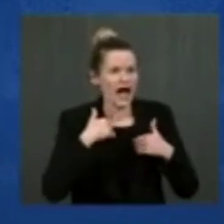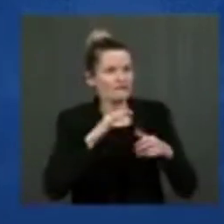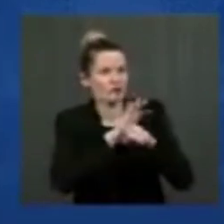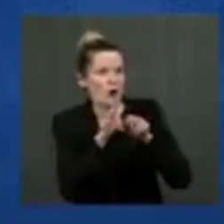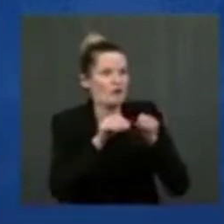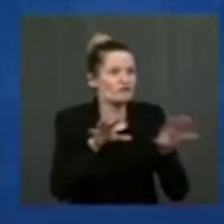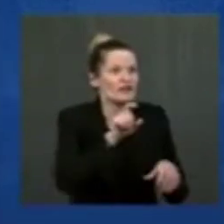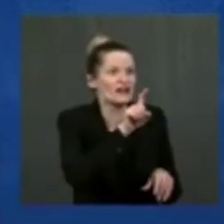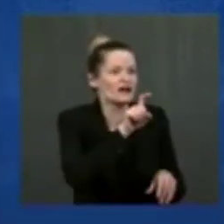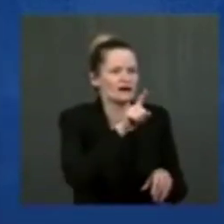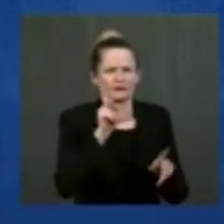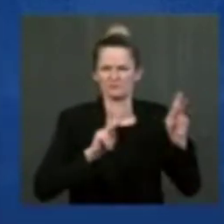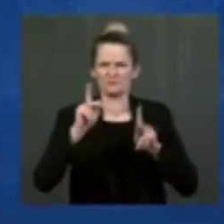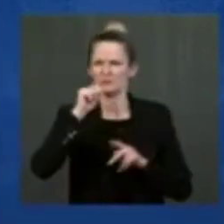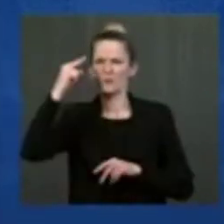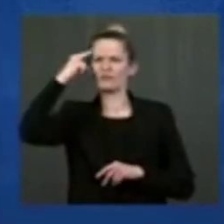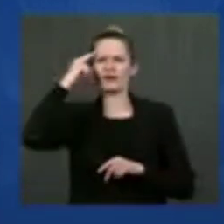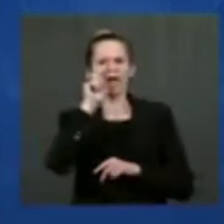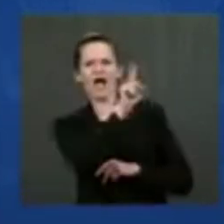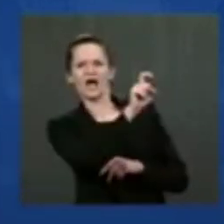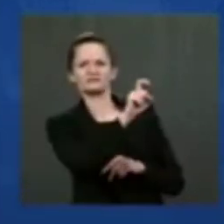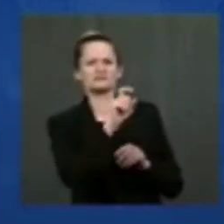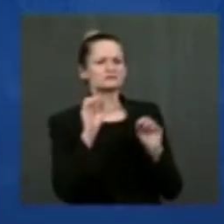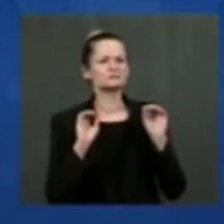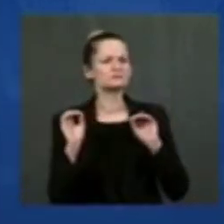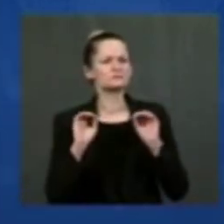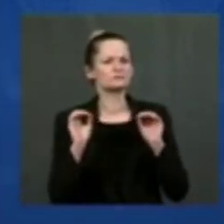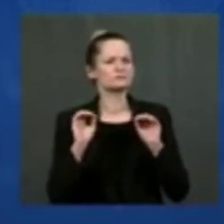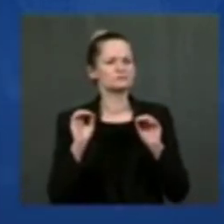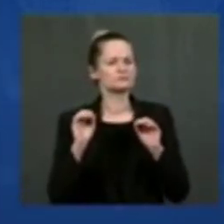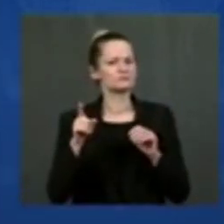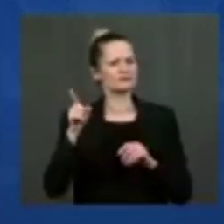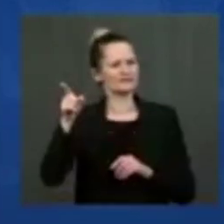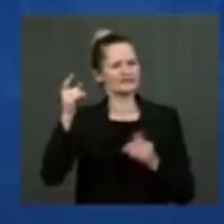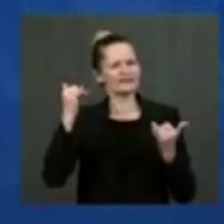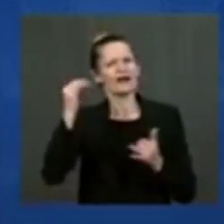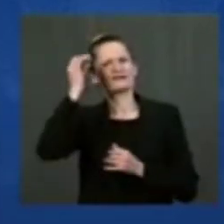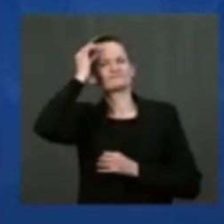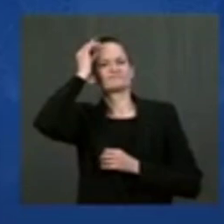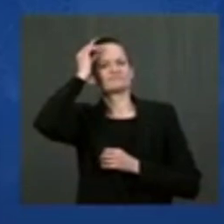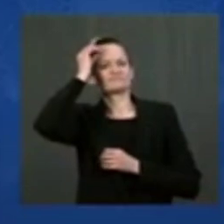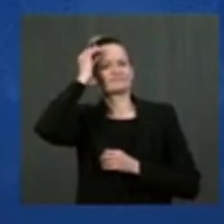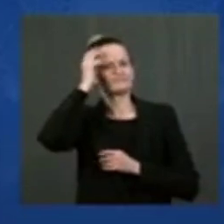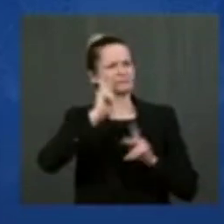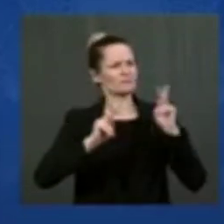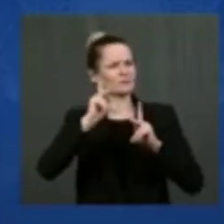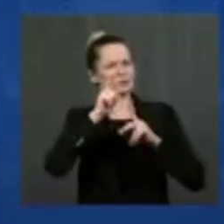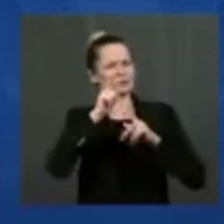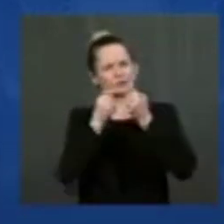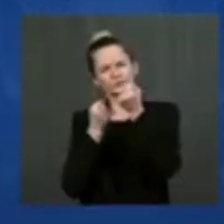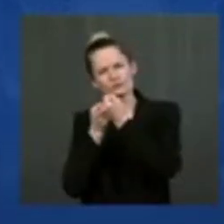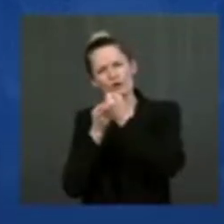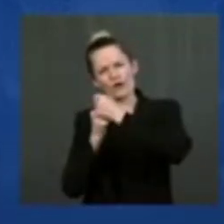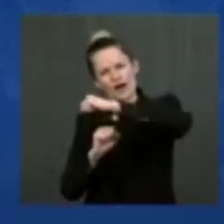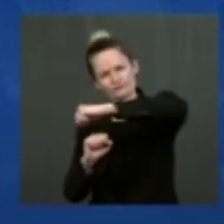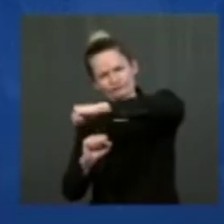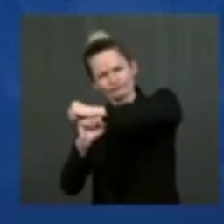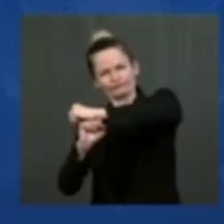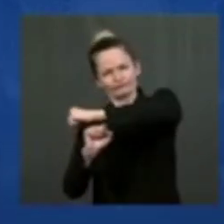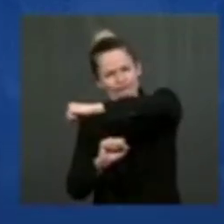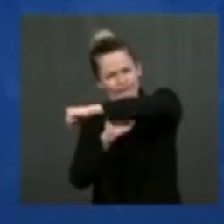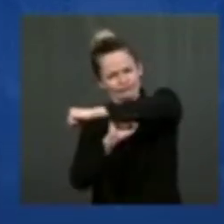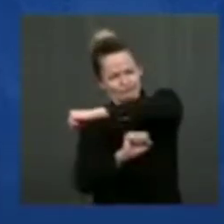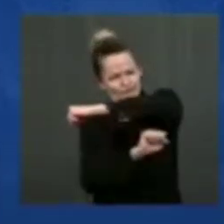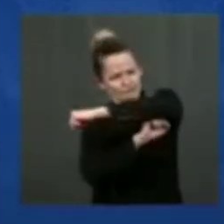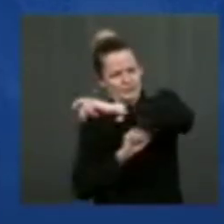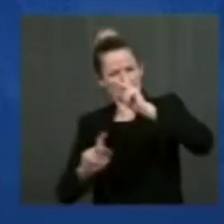this country up and running before. I really mean this sincerely. It's not a political, it's a reality. And I think people